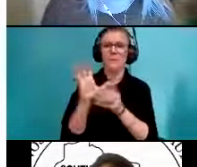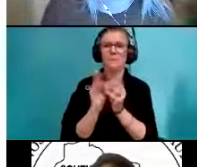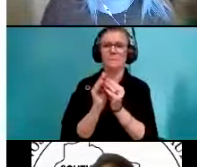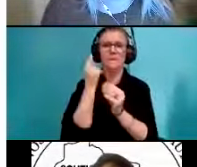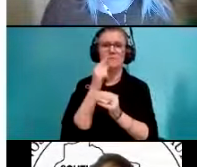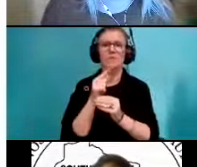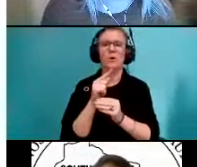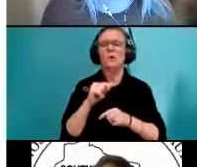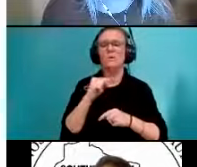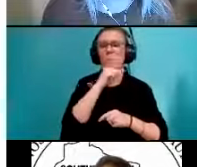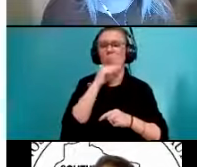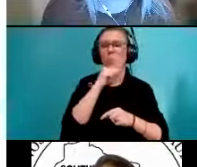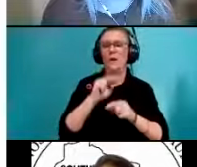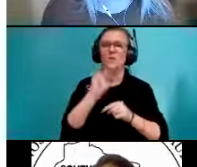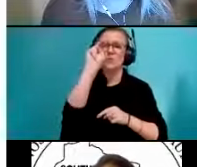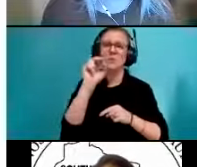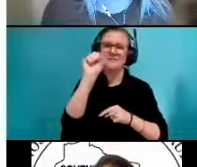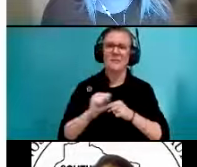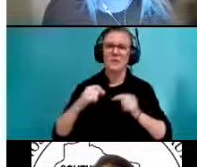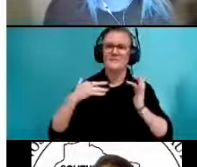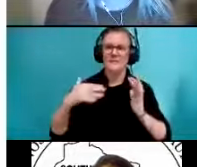Milwaukee North-South Transit Enhancement Study.